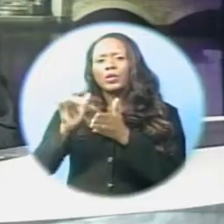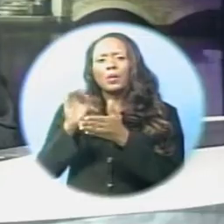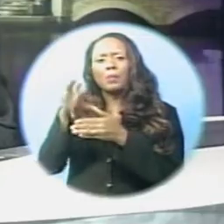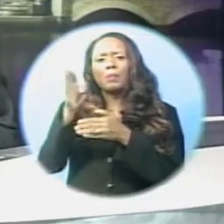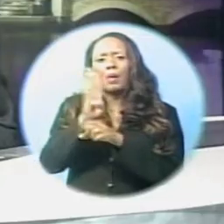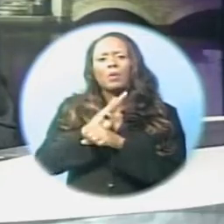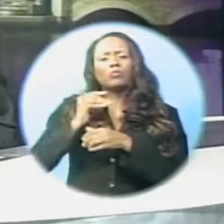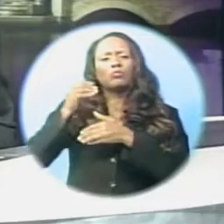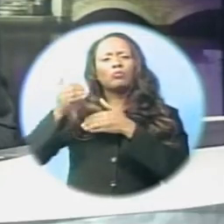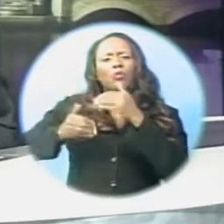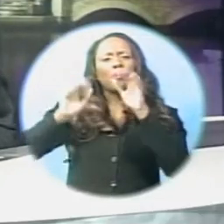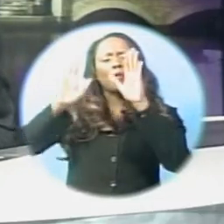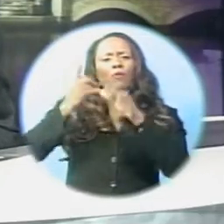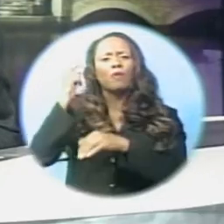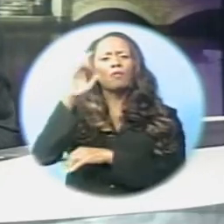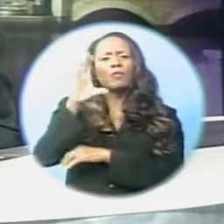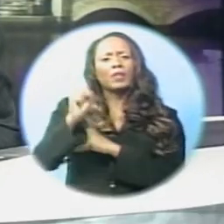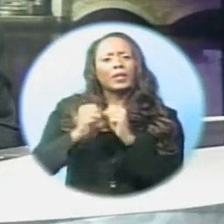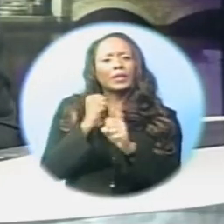past 50 years.